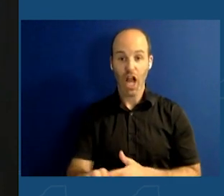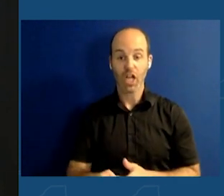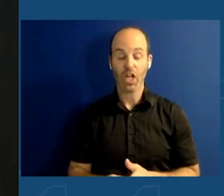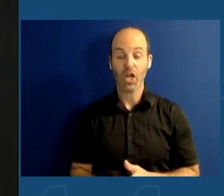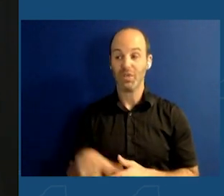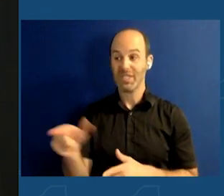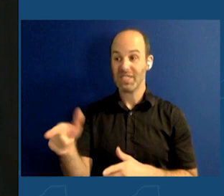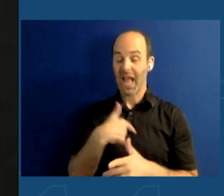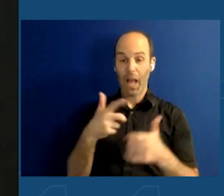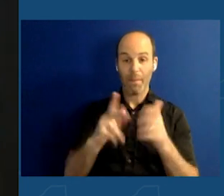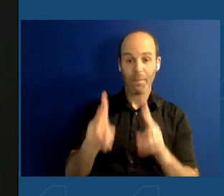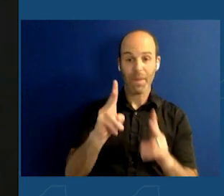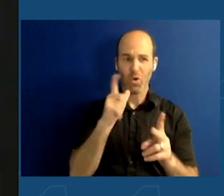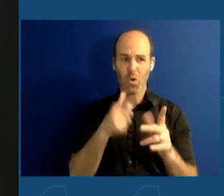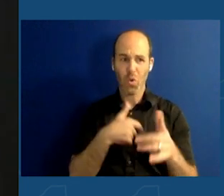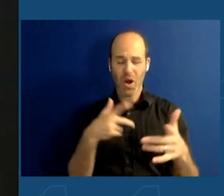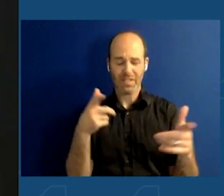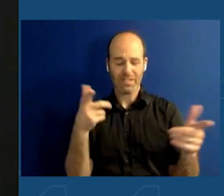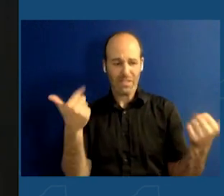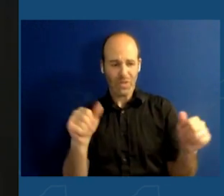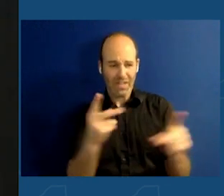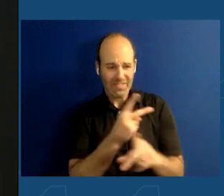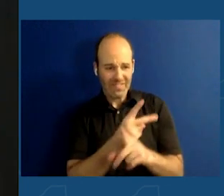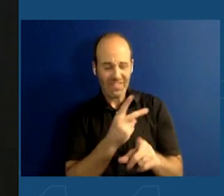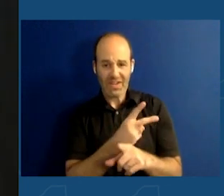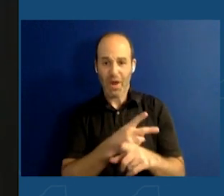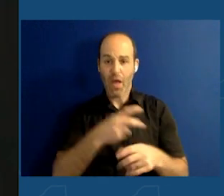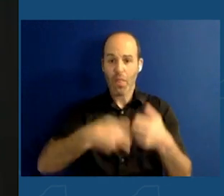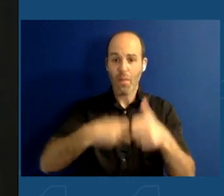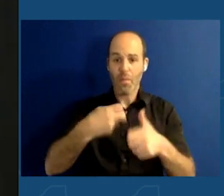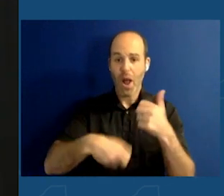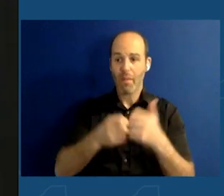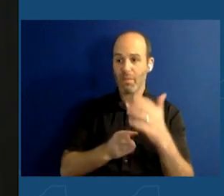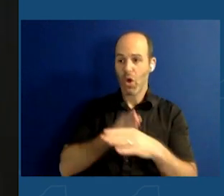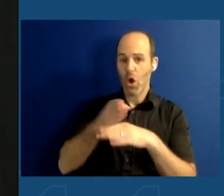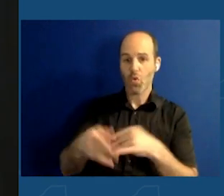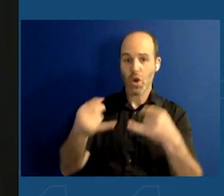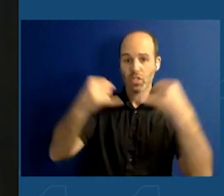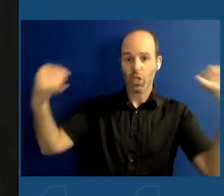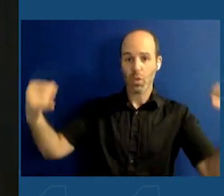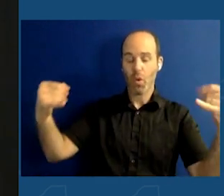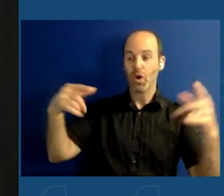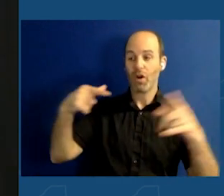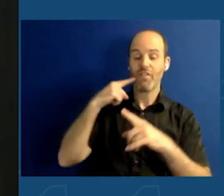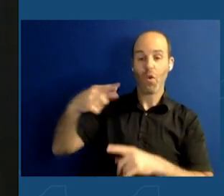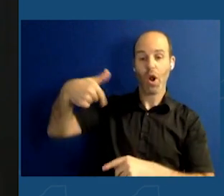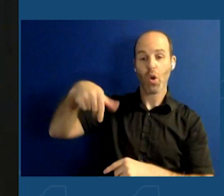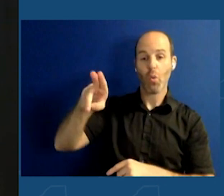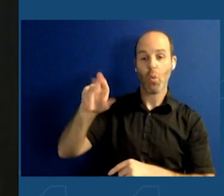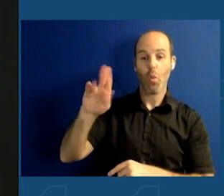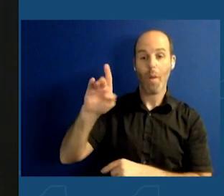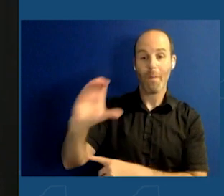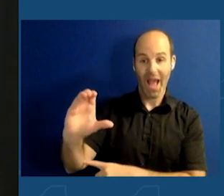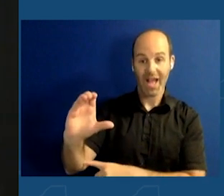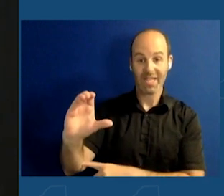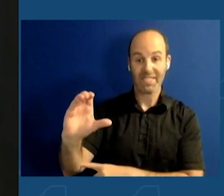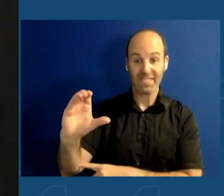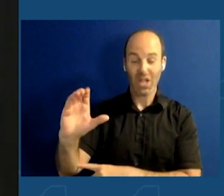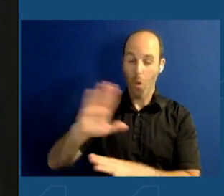problem just across the border in Quebec. And all of those people are trying to